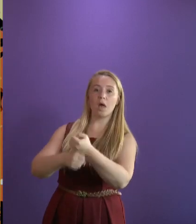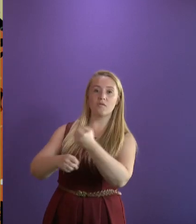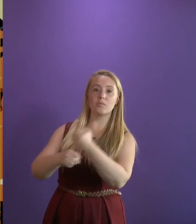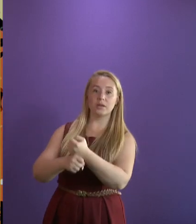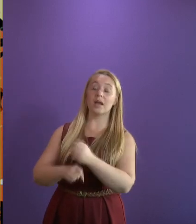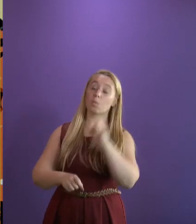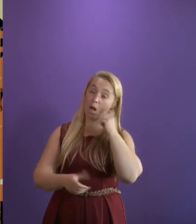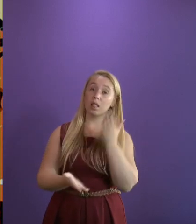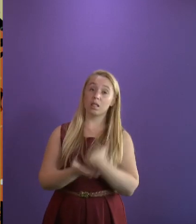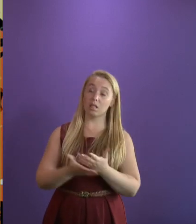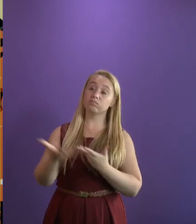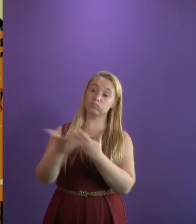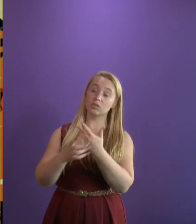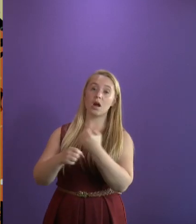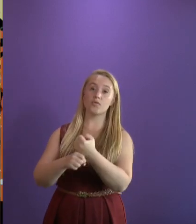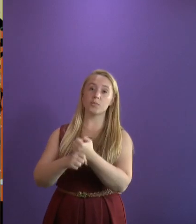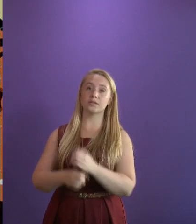do so.